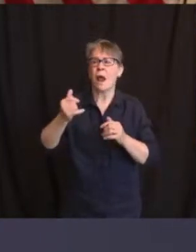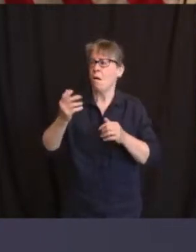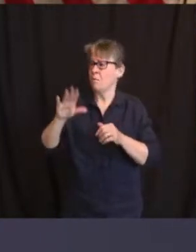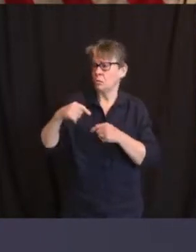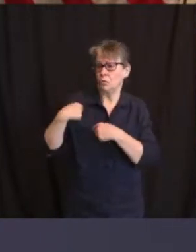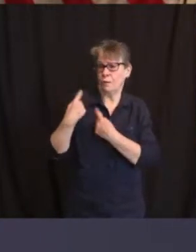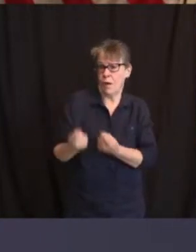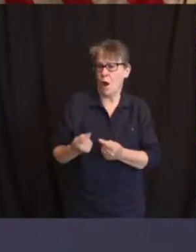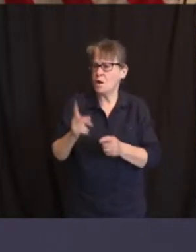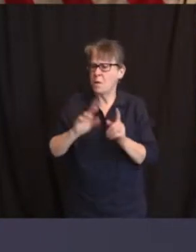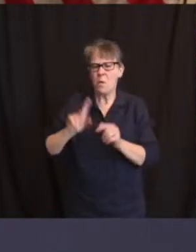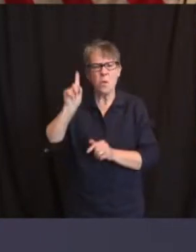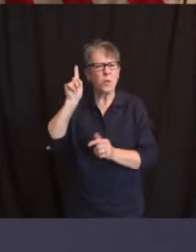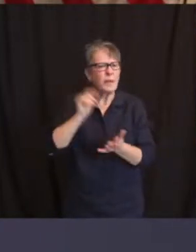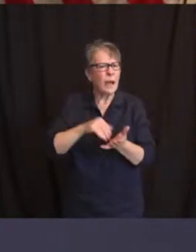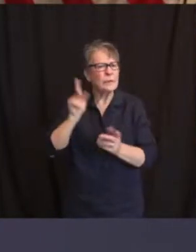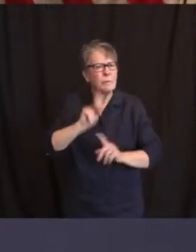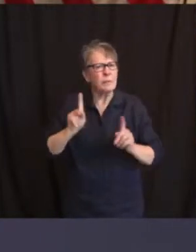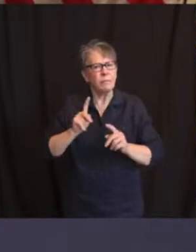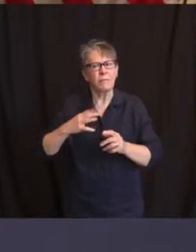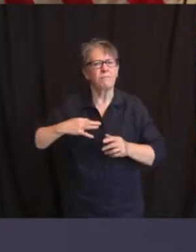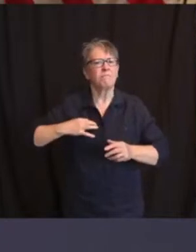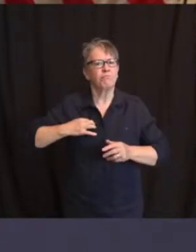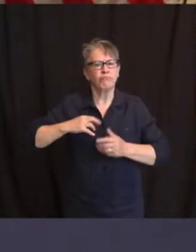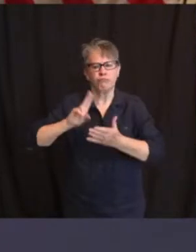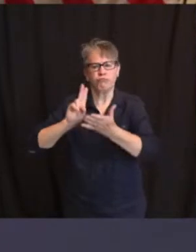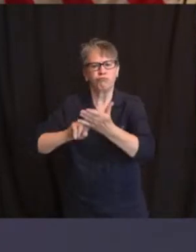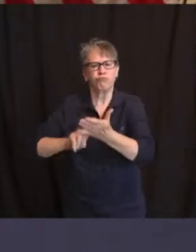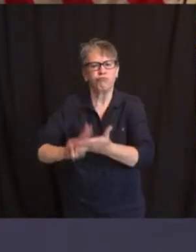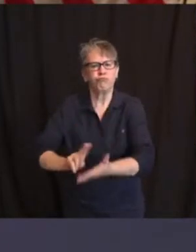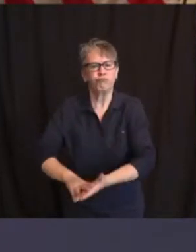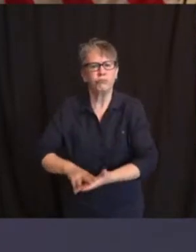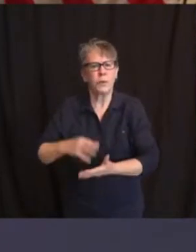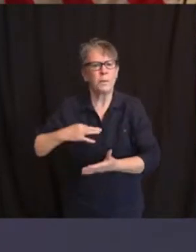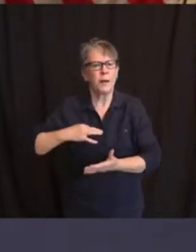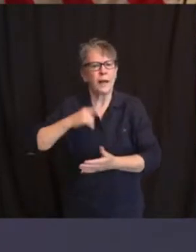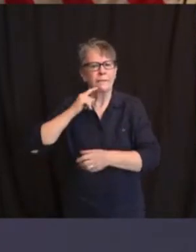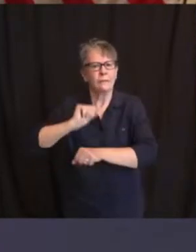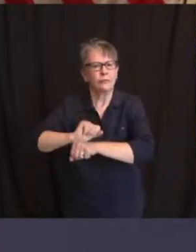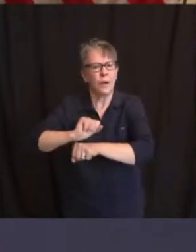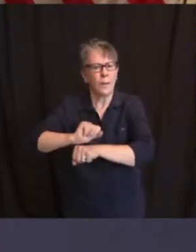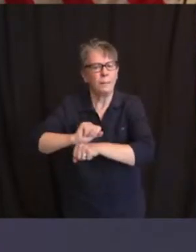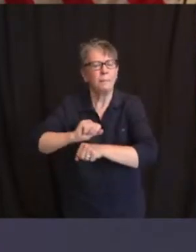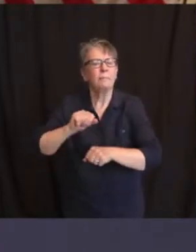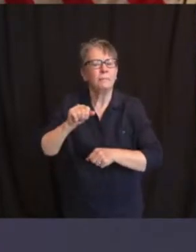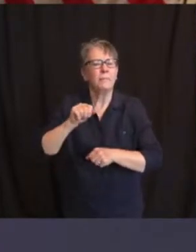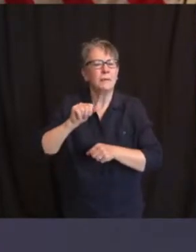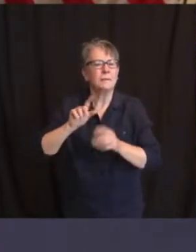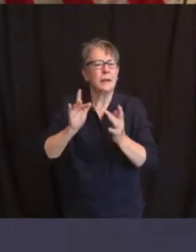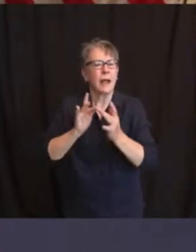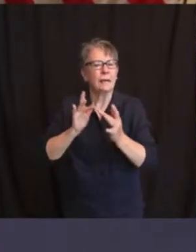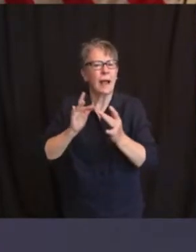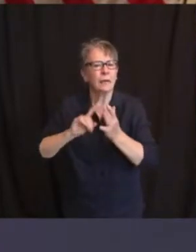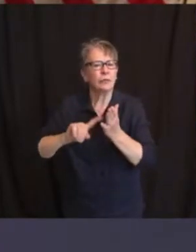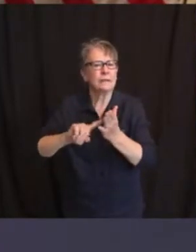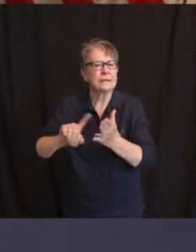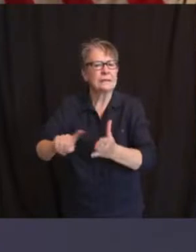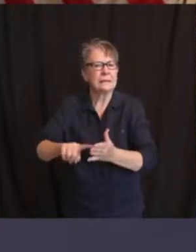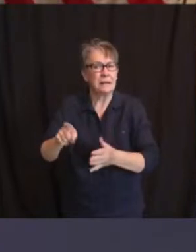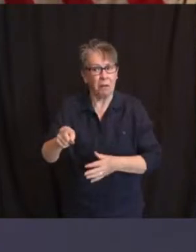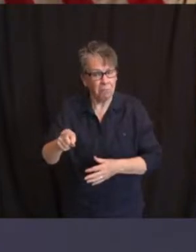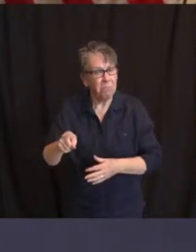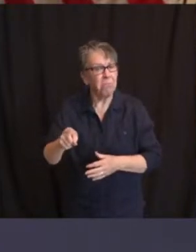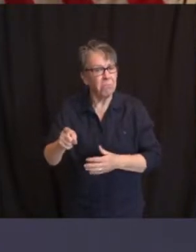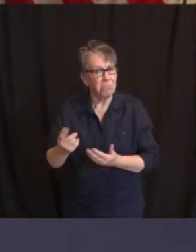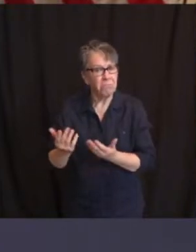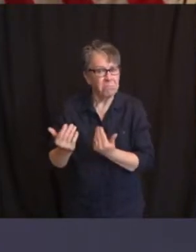your conversations with Larry Kudlow and Nancy Pelosi? And did the April revenue report have any effect on the